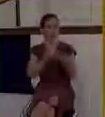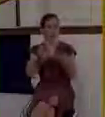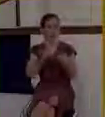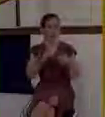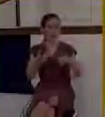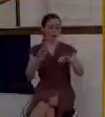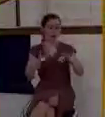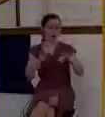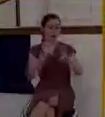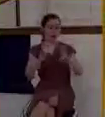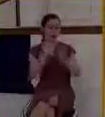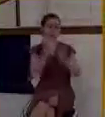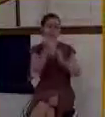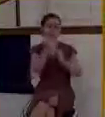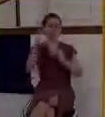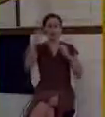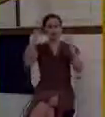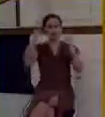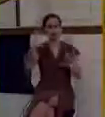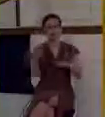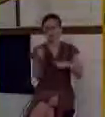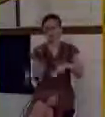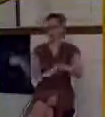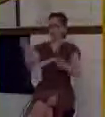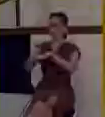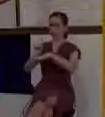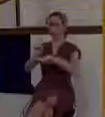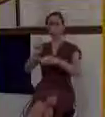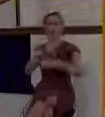got up, and he started talking about an extra Jesus.